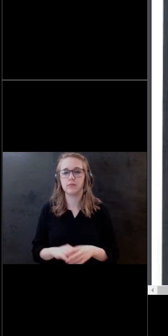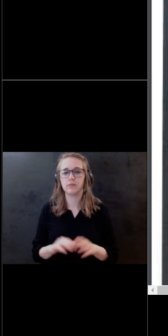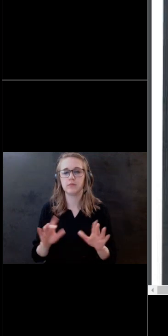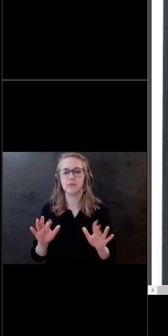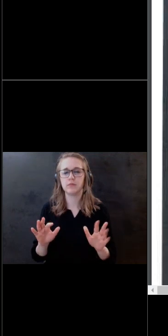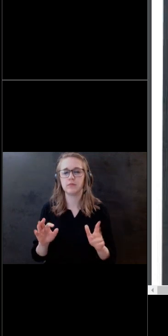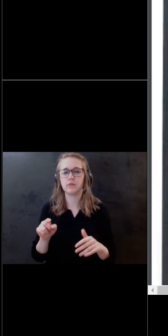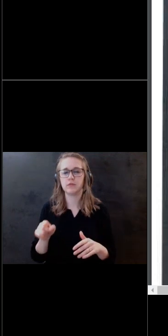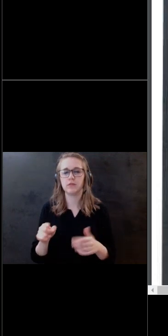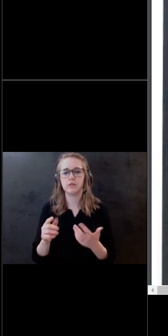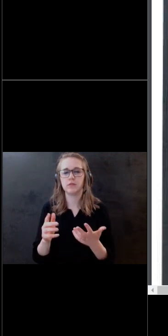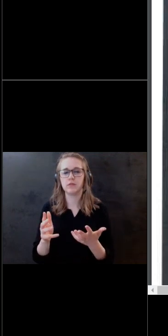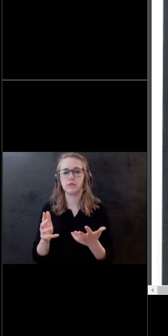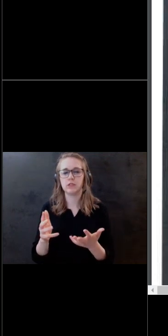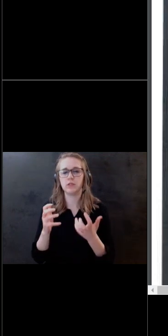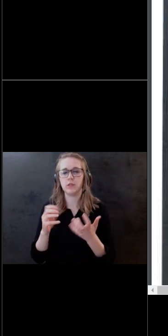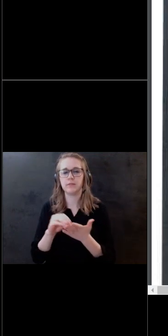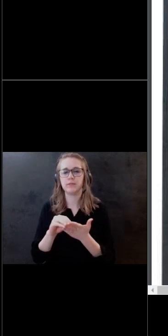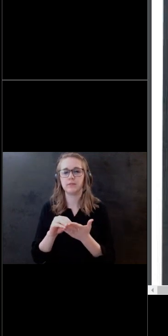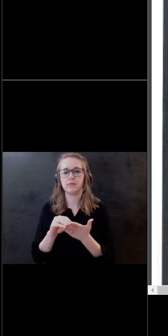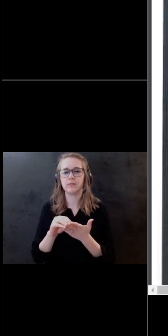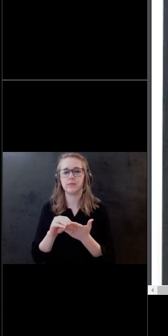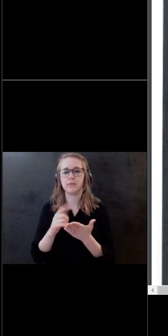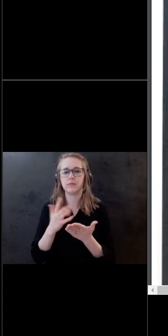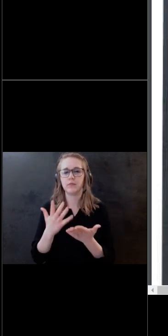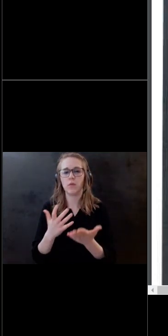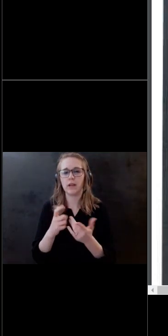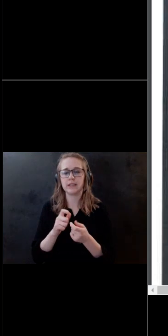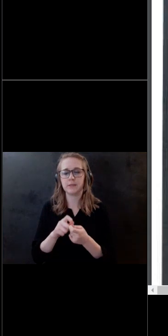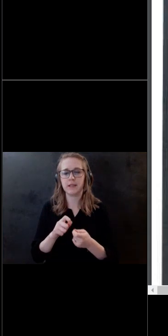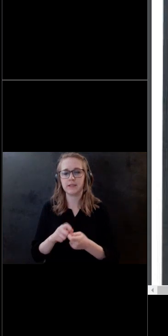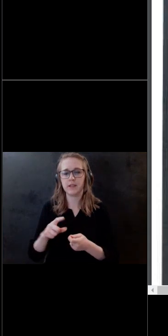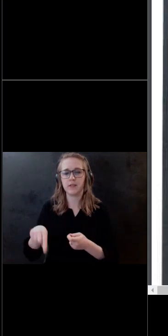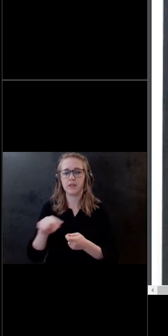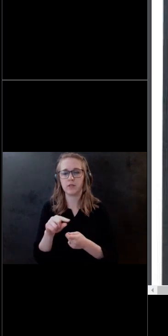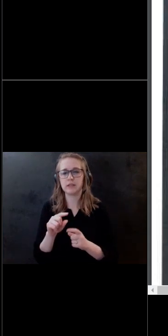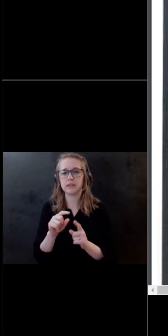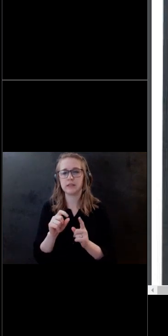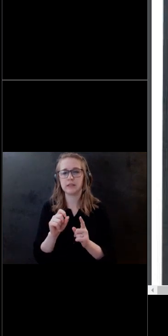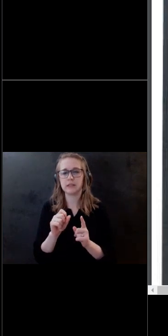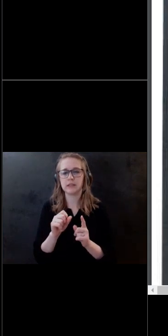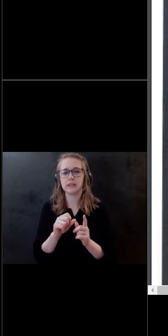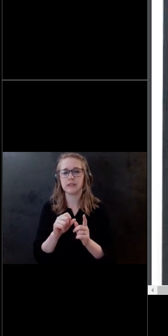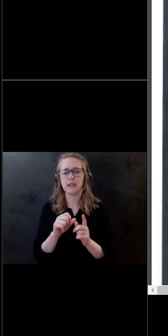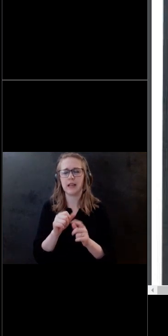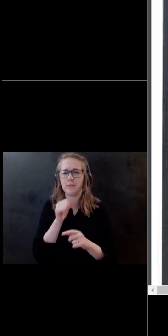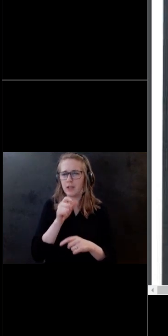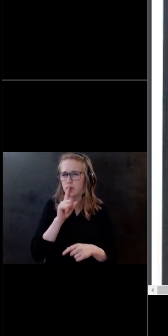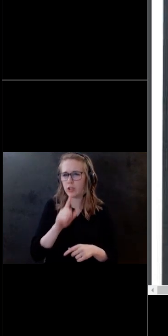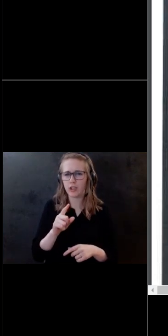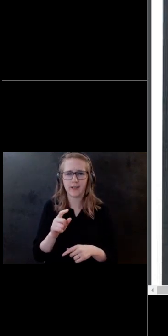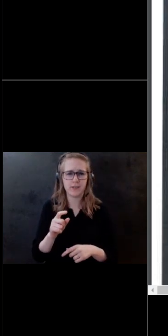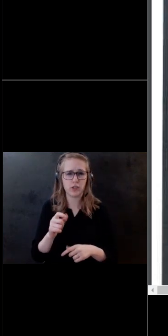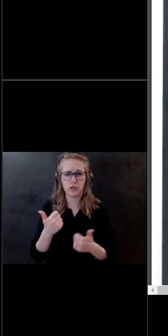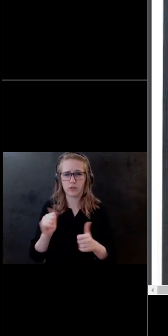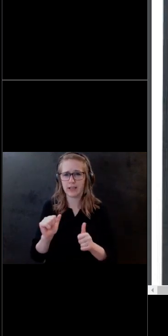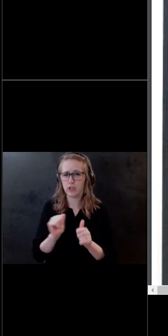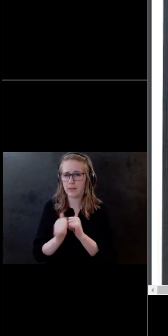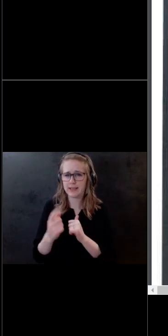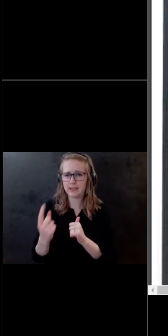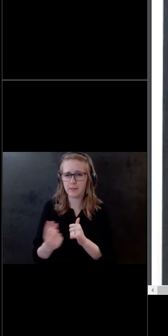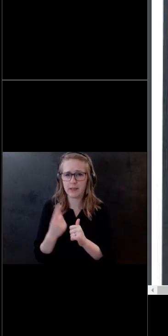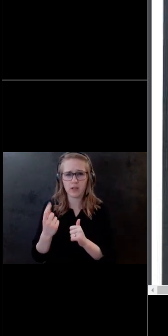to put the, so I want to specify those conditions. And again, I'm not, yes, please. I'm not sure if you're passing the gavel at this moment, if you're just trying to craft a motion